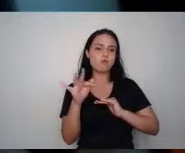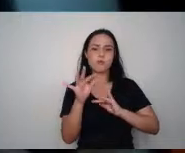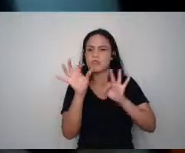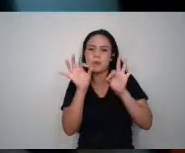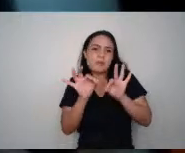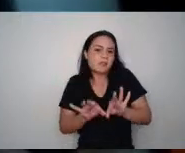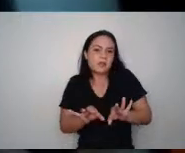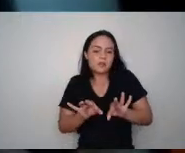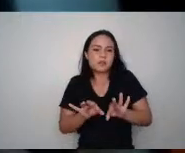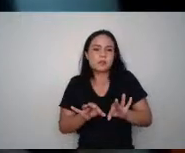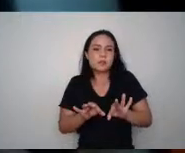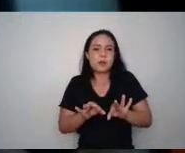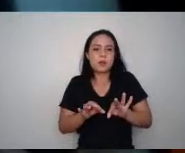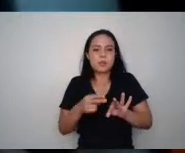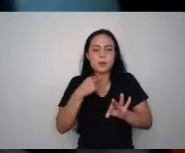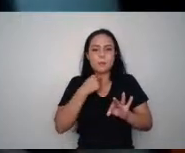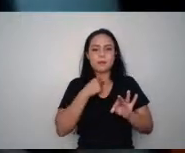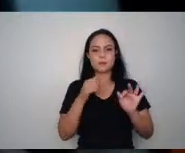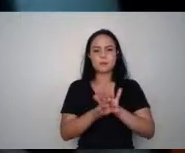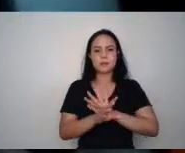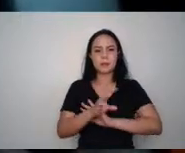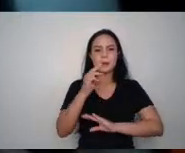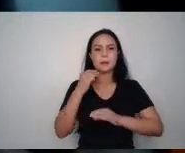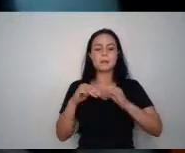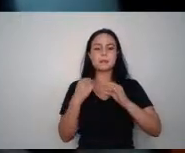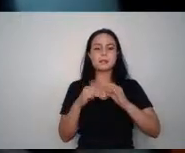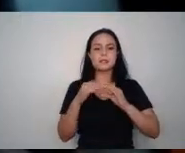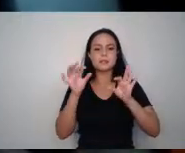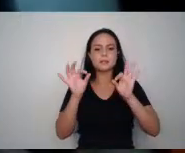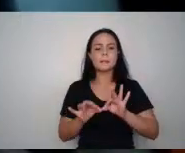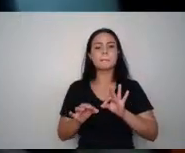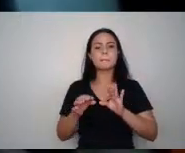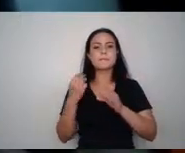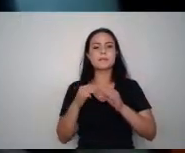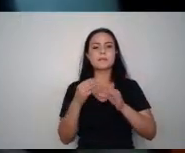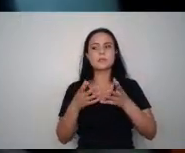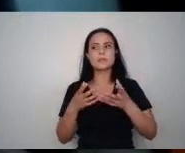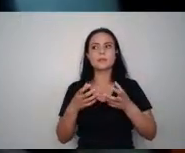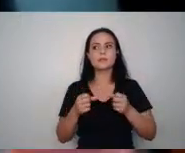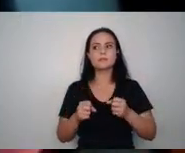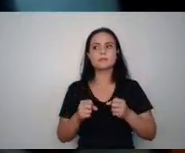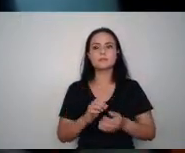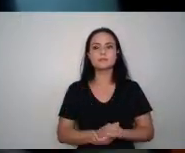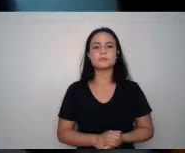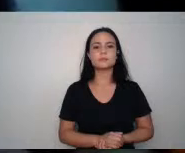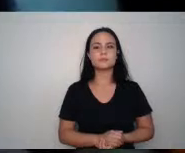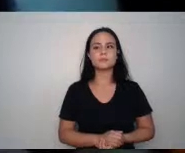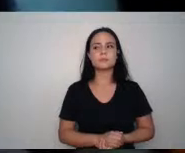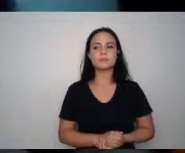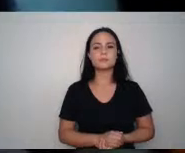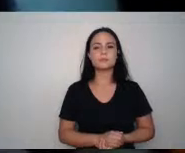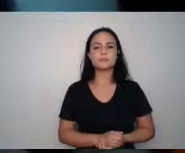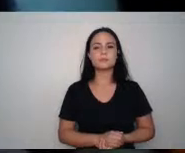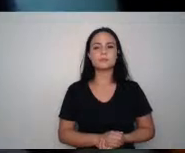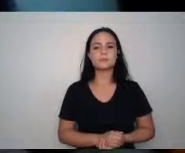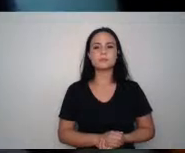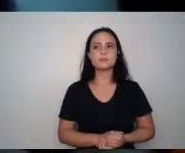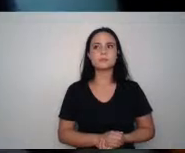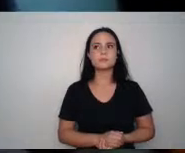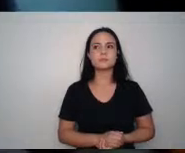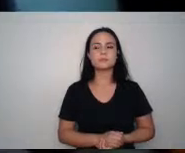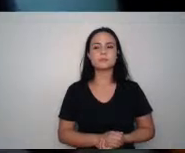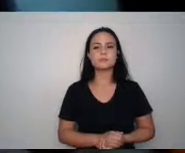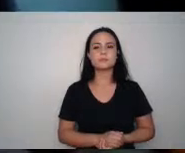it's an uncertain future, I cannot end on a negative note. I want to end on a positive note because I am an optimistic